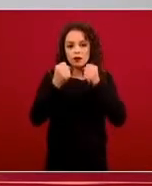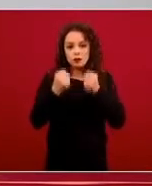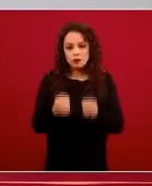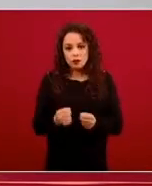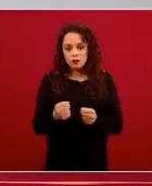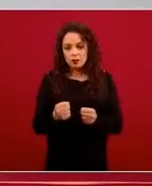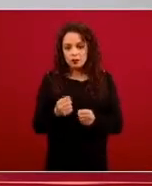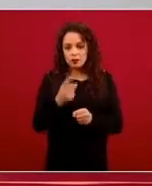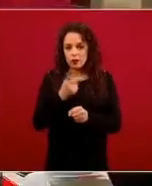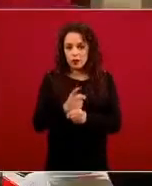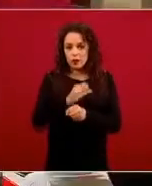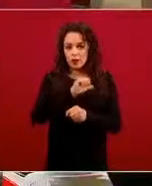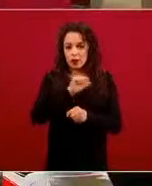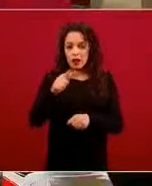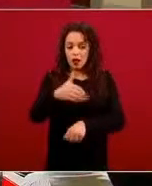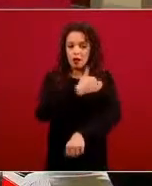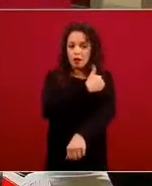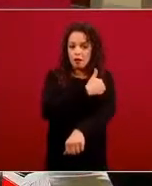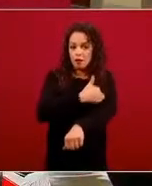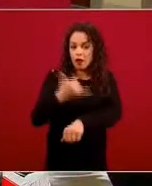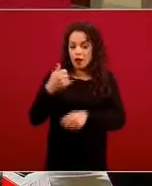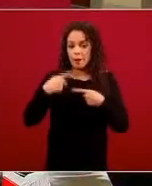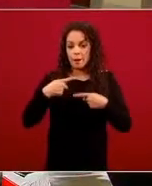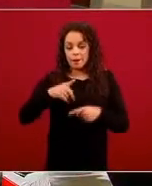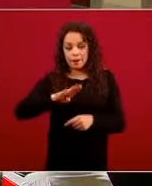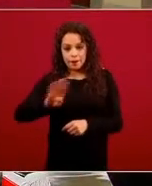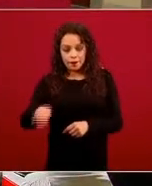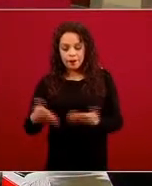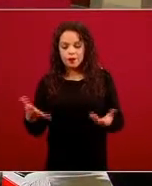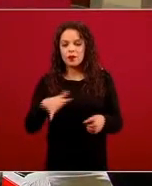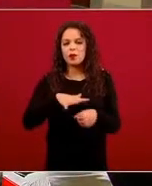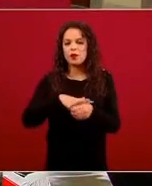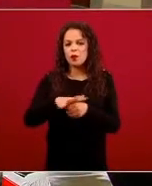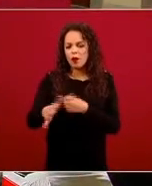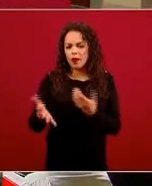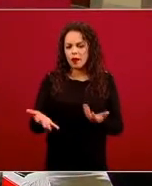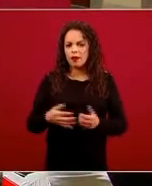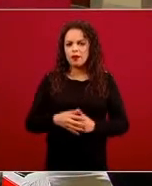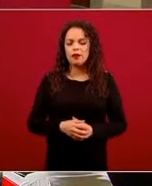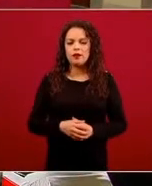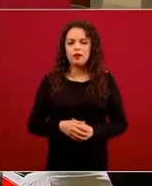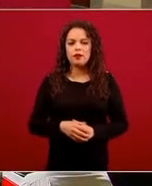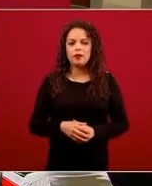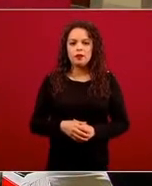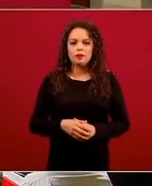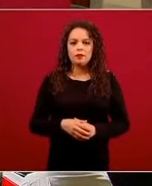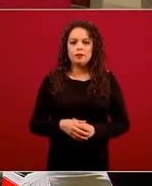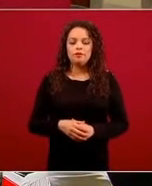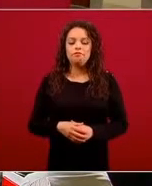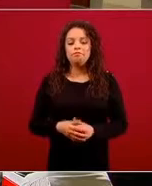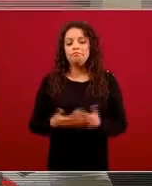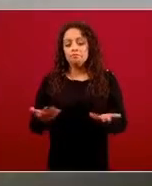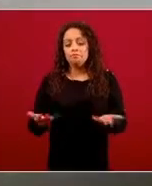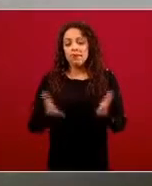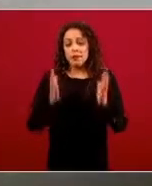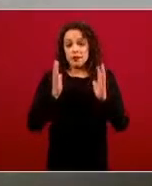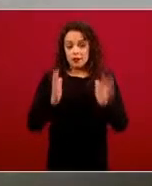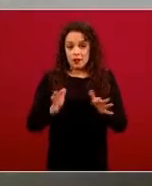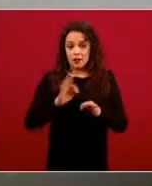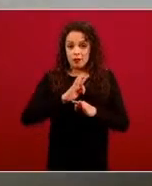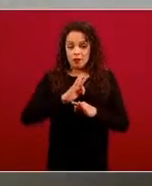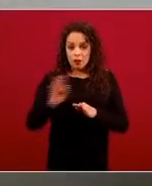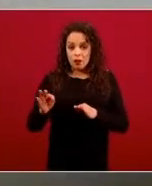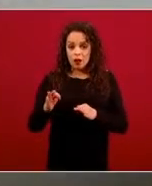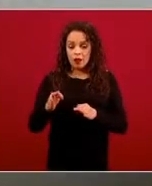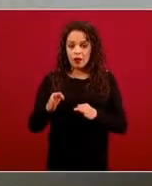the original point, that was to guarantee the biosecurity of those related to the deceased patient,